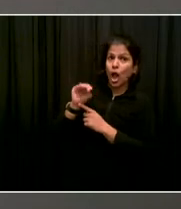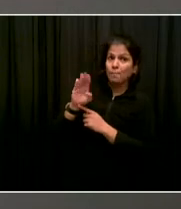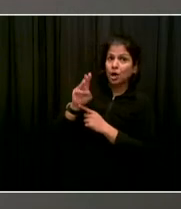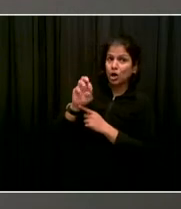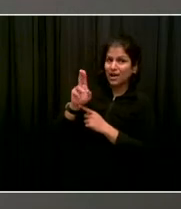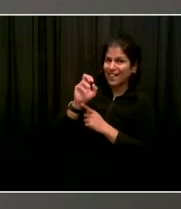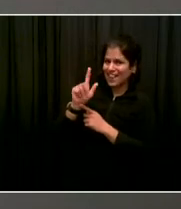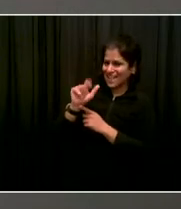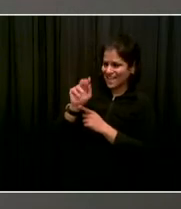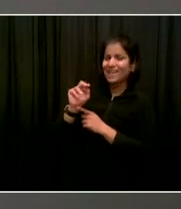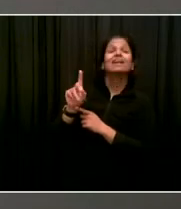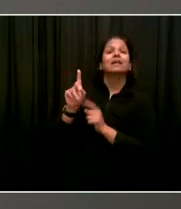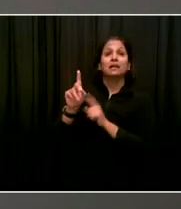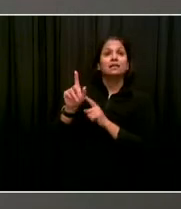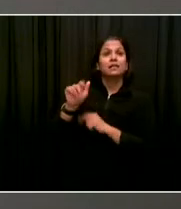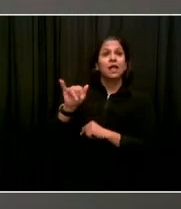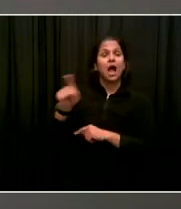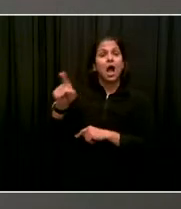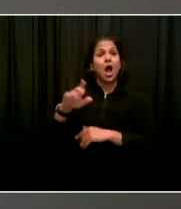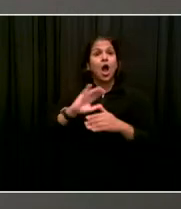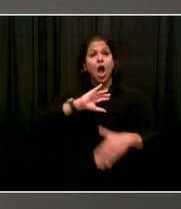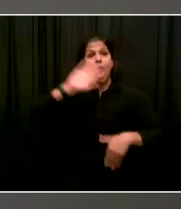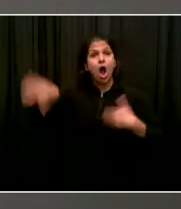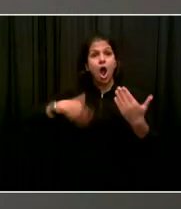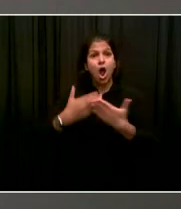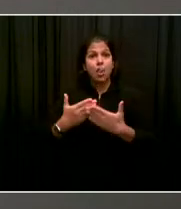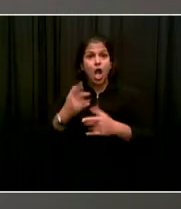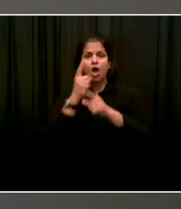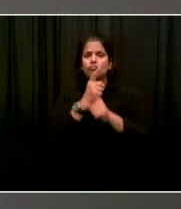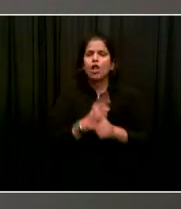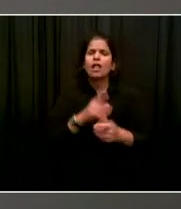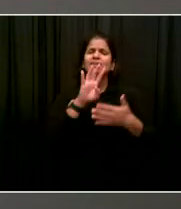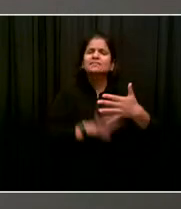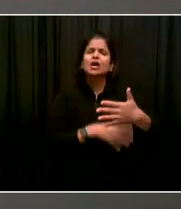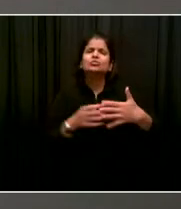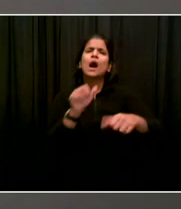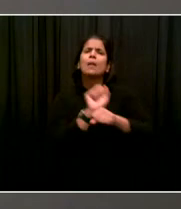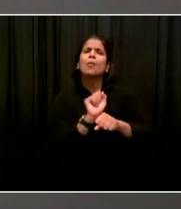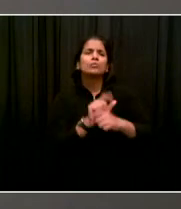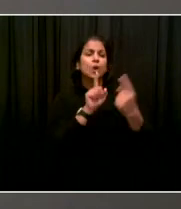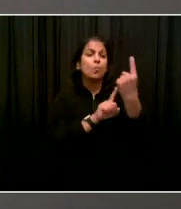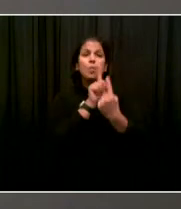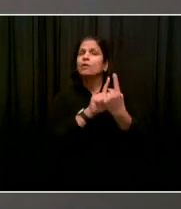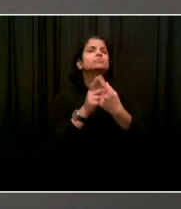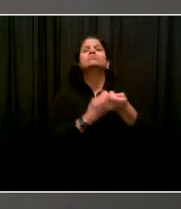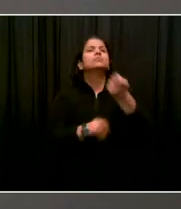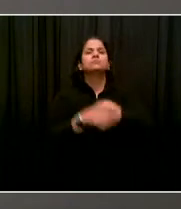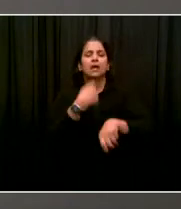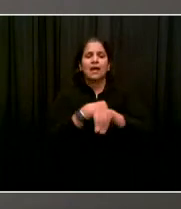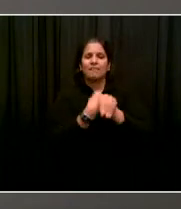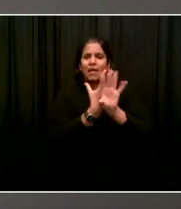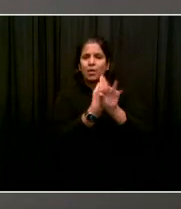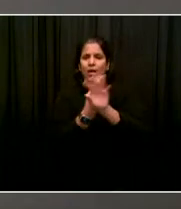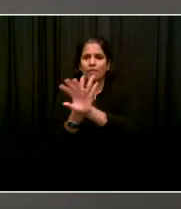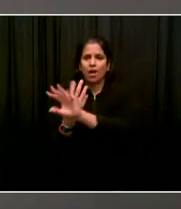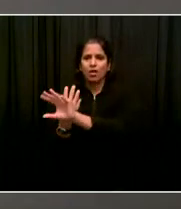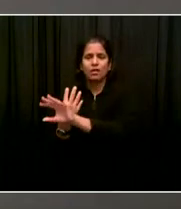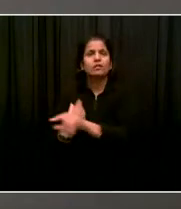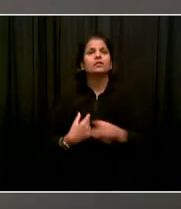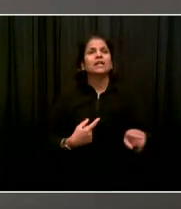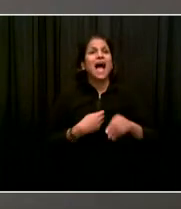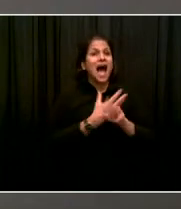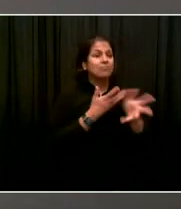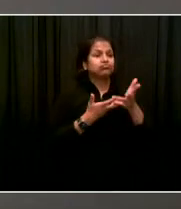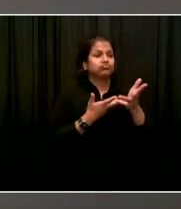the visits to virtual visits so that the doctors will continue to see the patients virtually, but then we